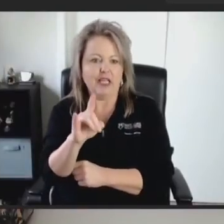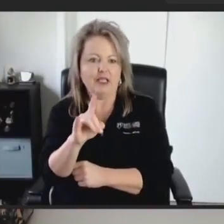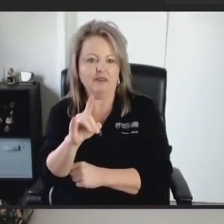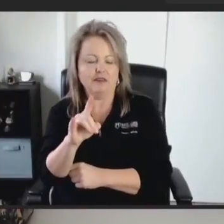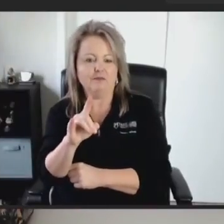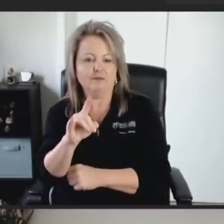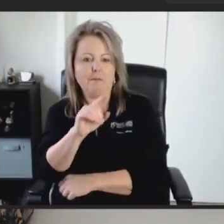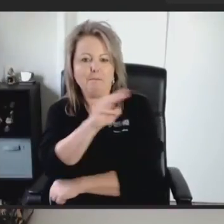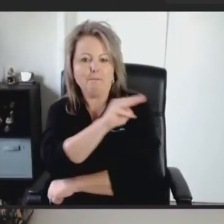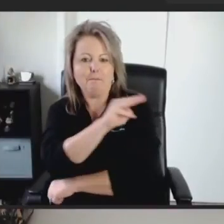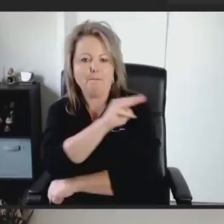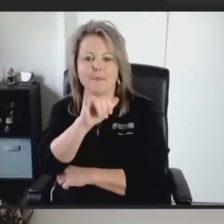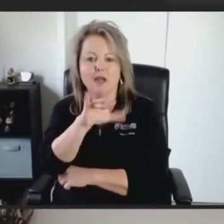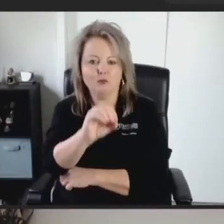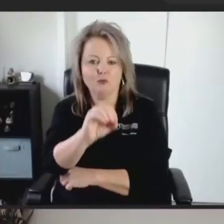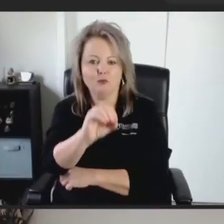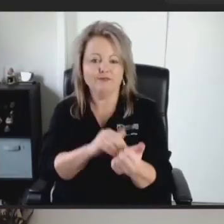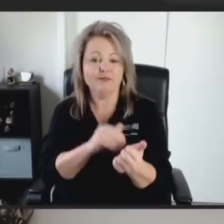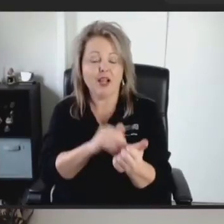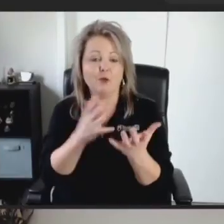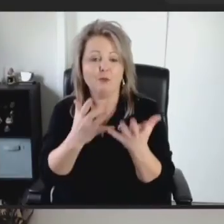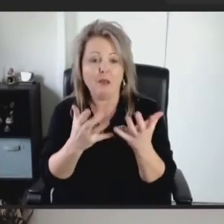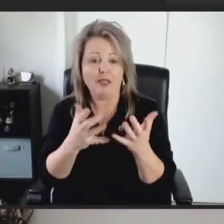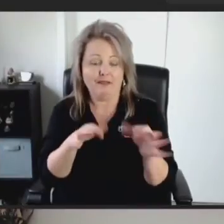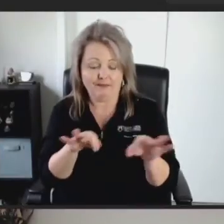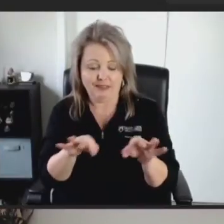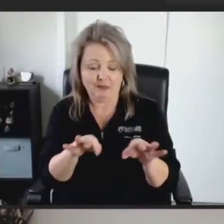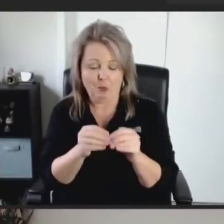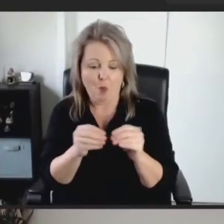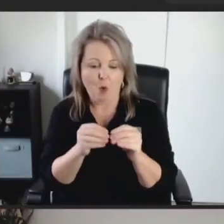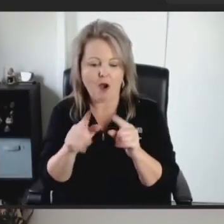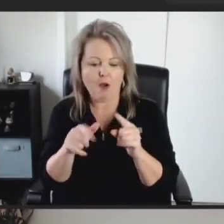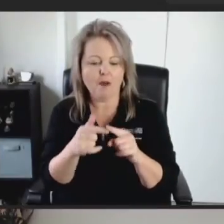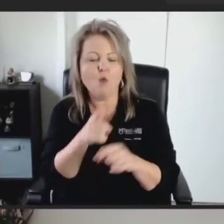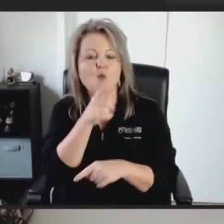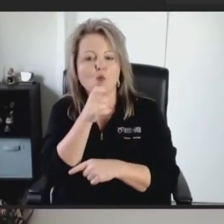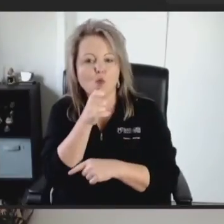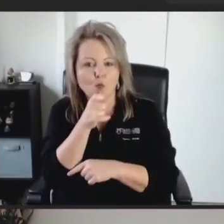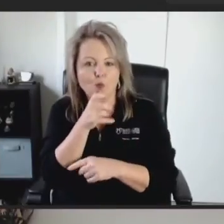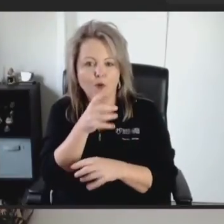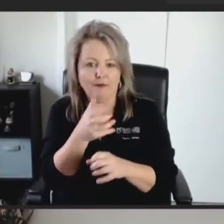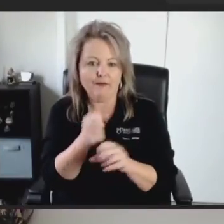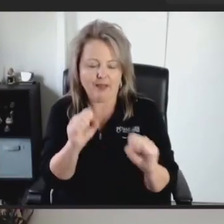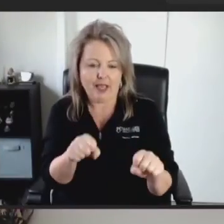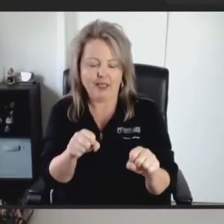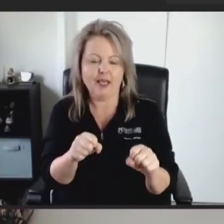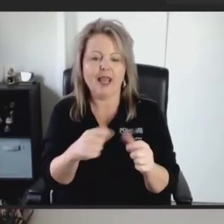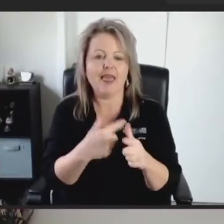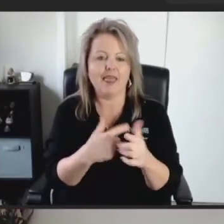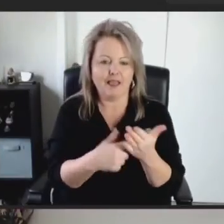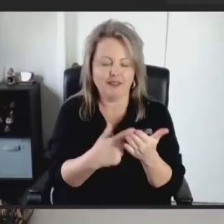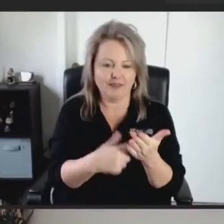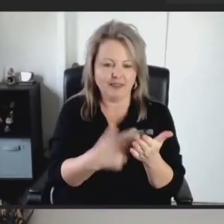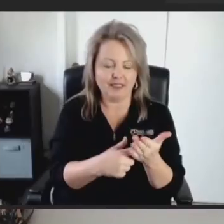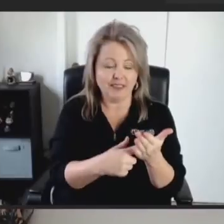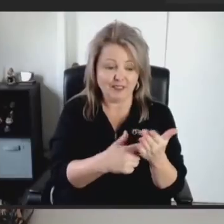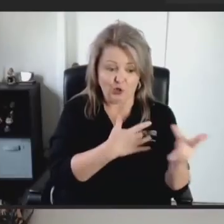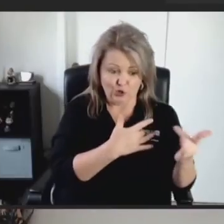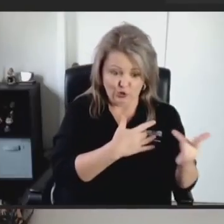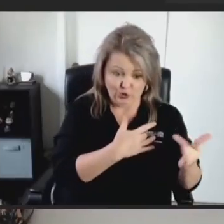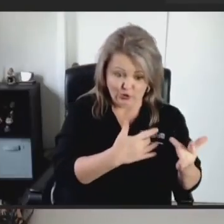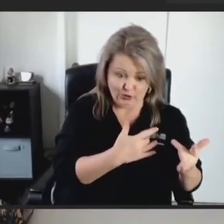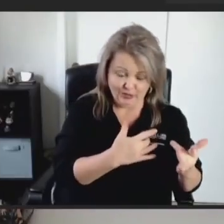vaccine candidates, and then we can all address some concerns that people may have about the vaccine and address some of the